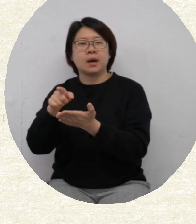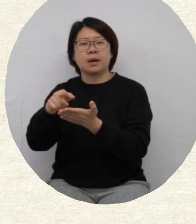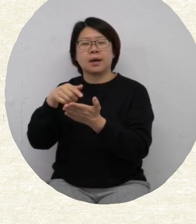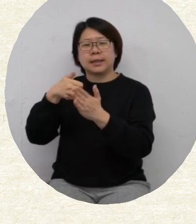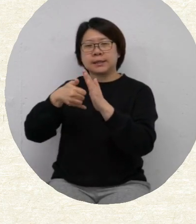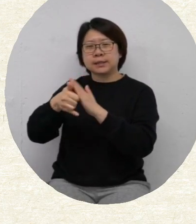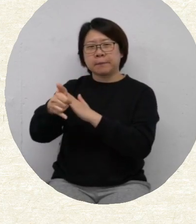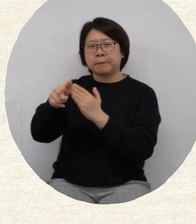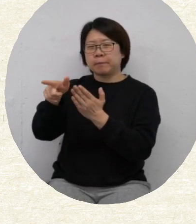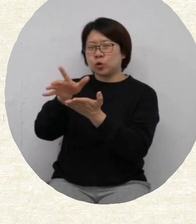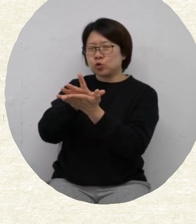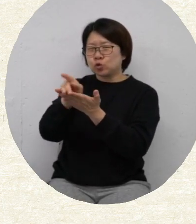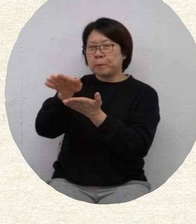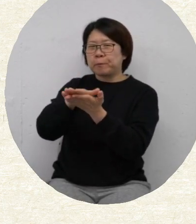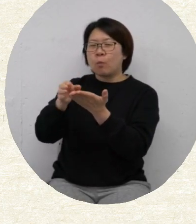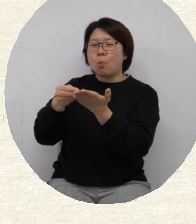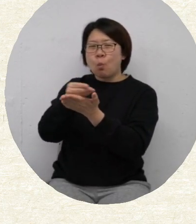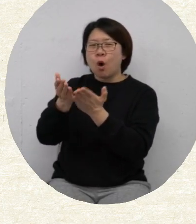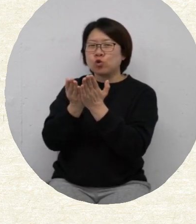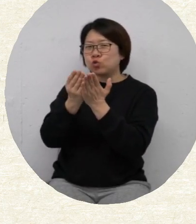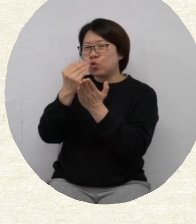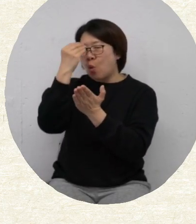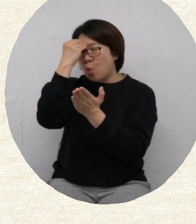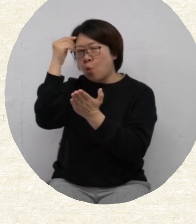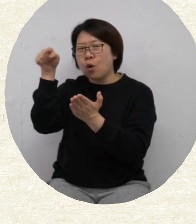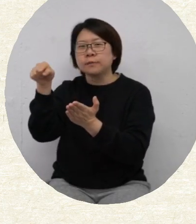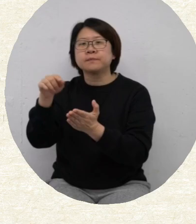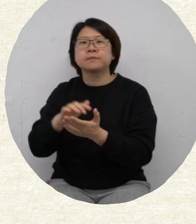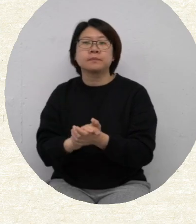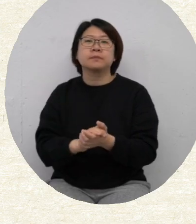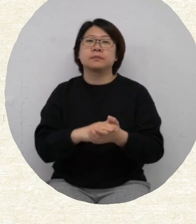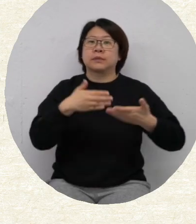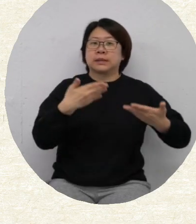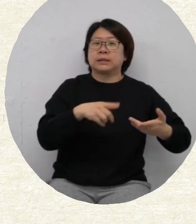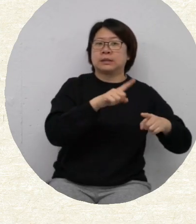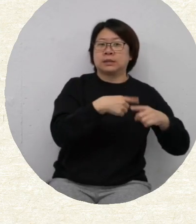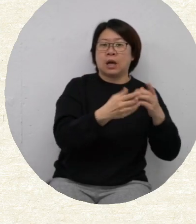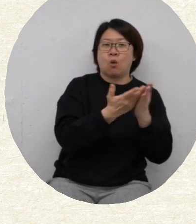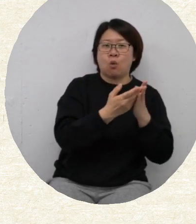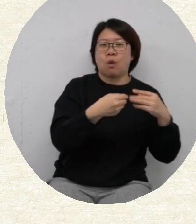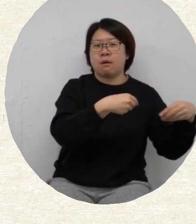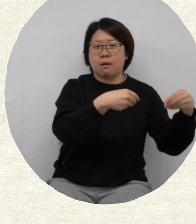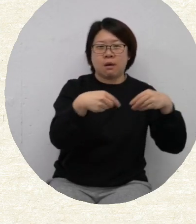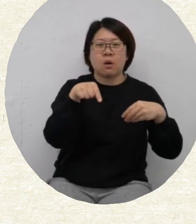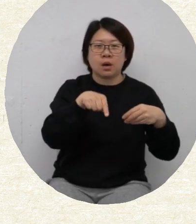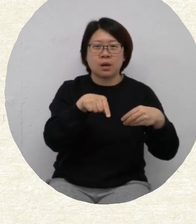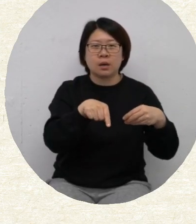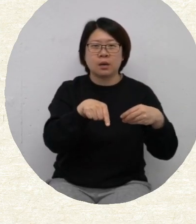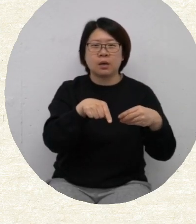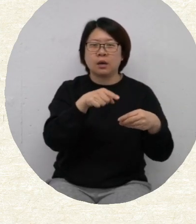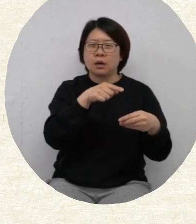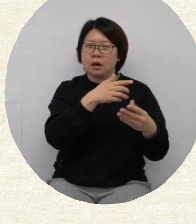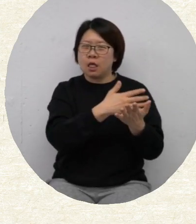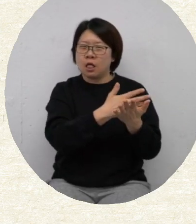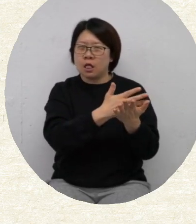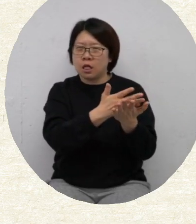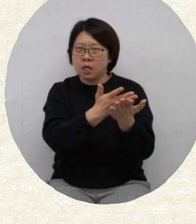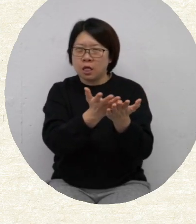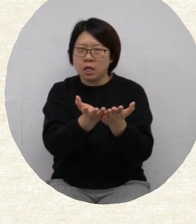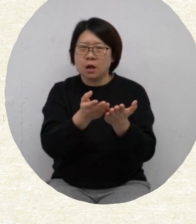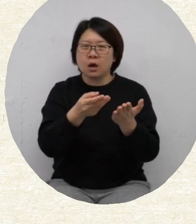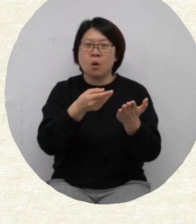where, if you're a printmaking major, you just do printmaking. At University of Kansas, our program is